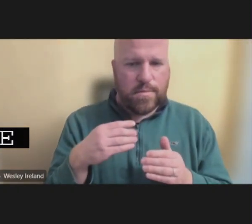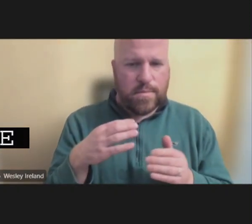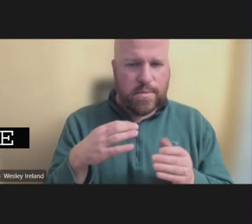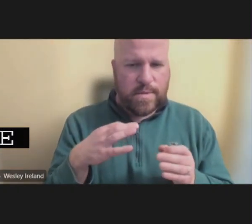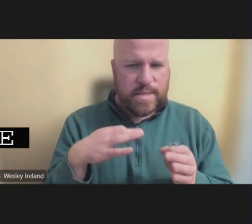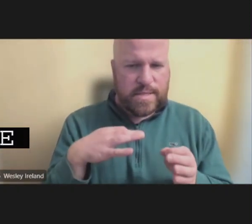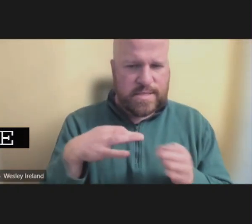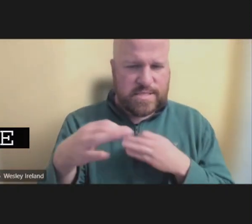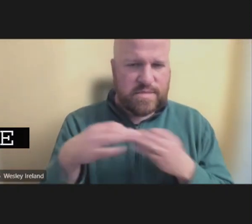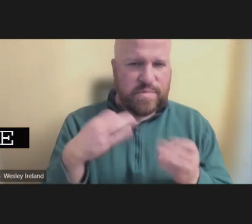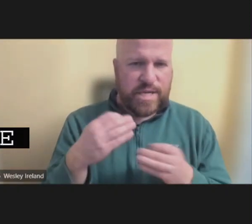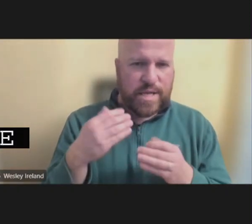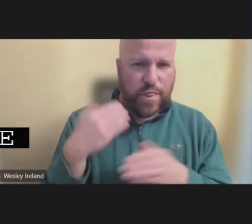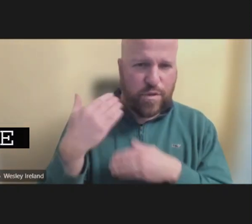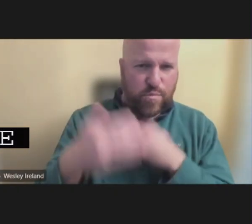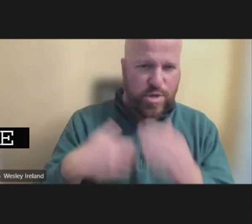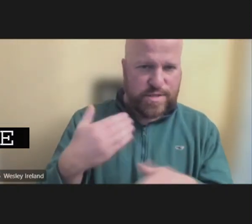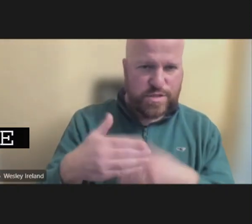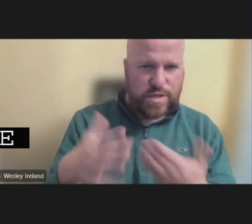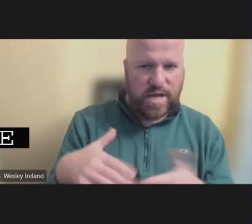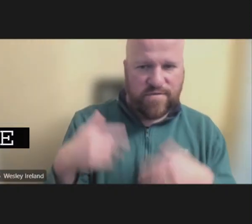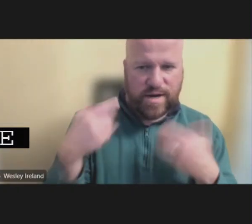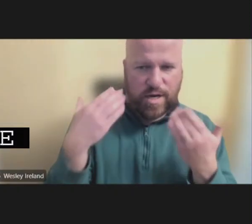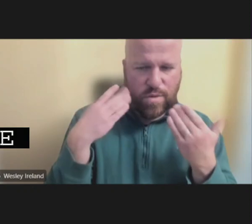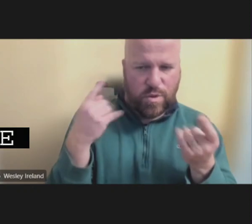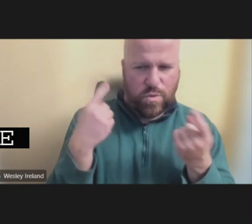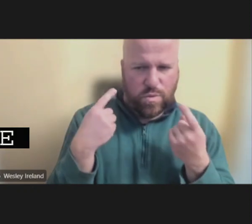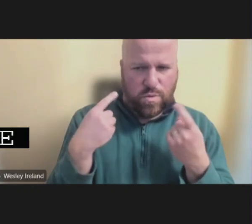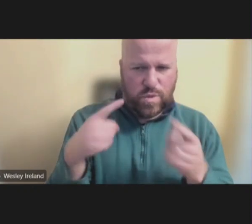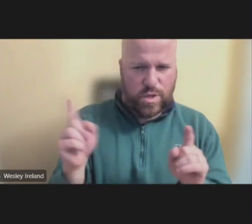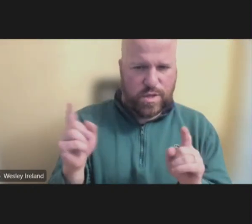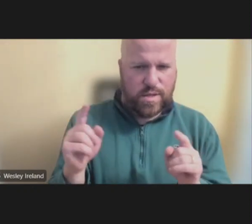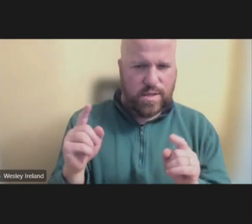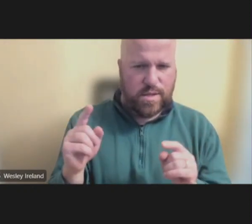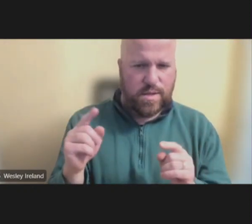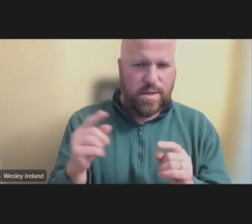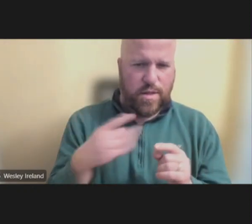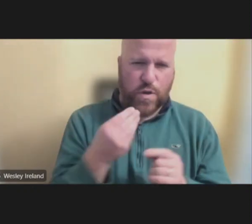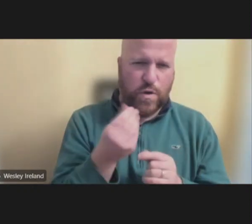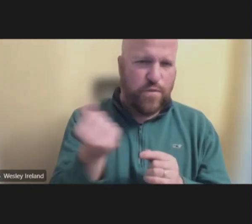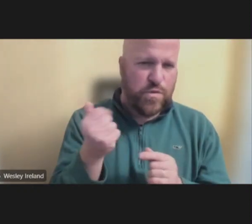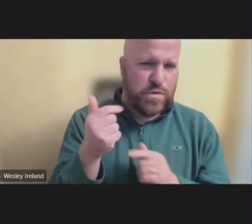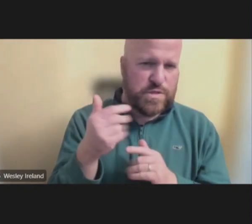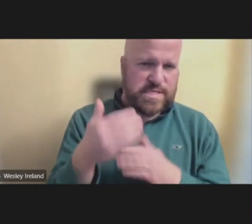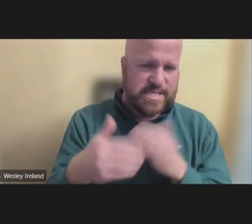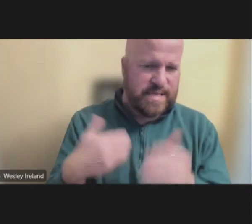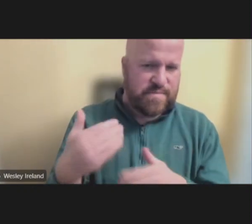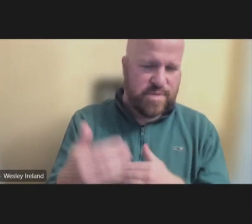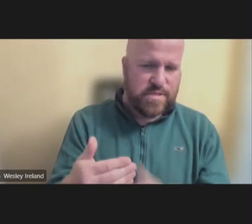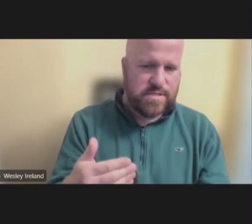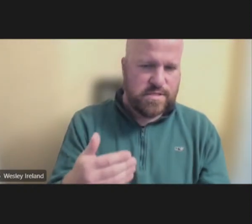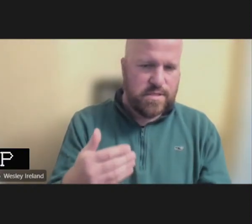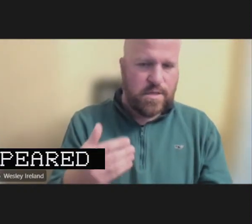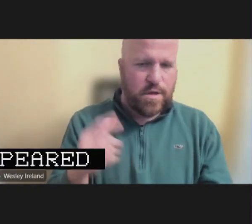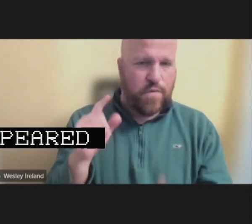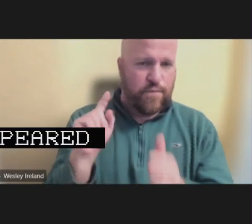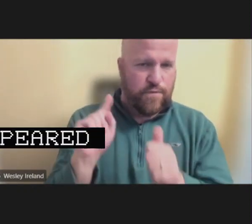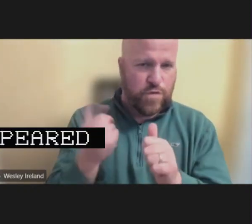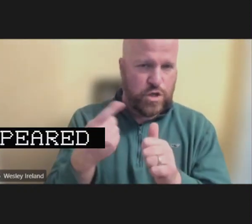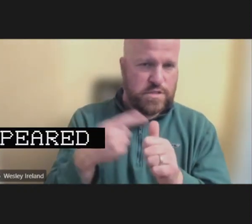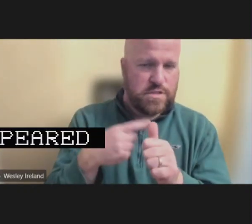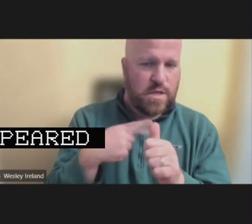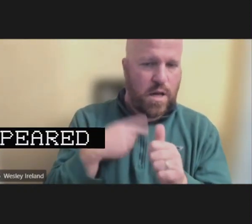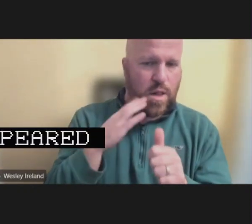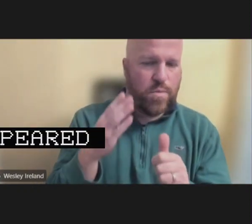I'm going to go through and explain the process, and then there's just a